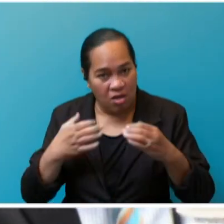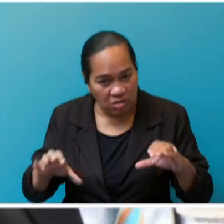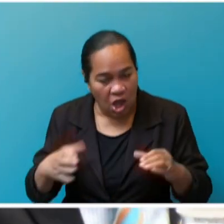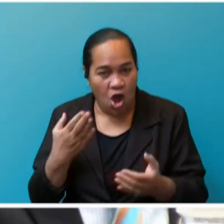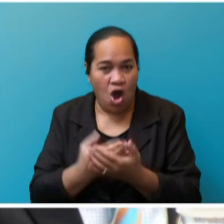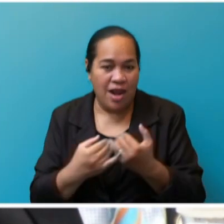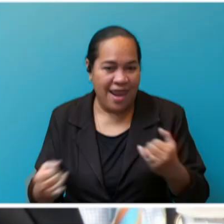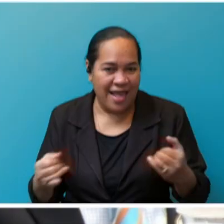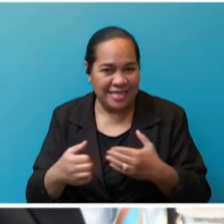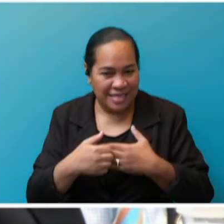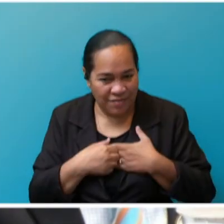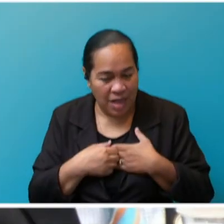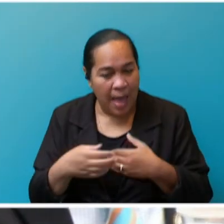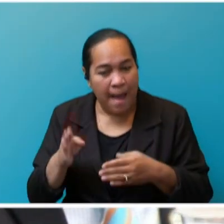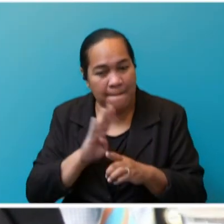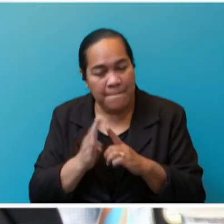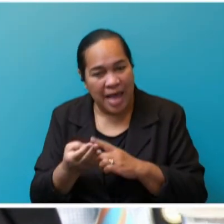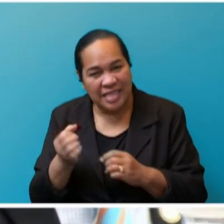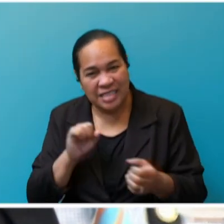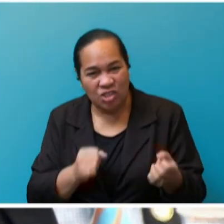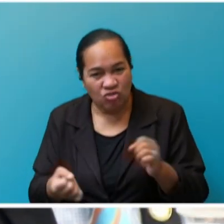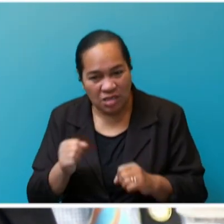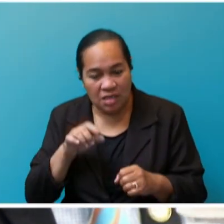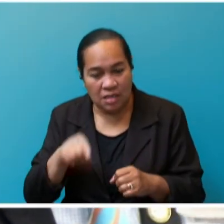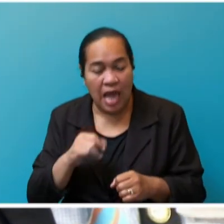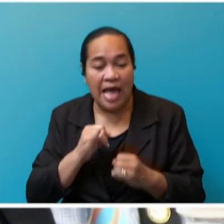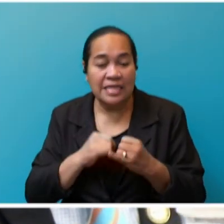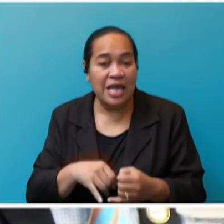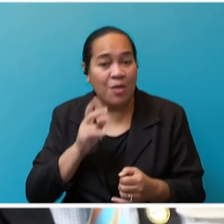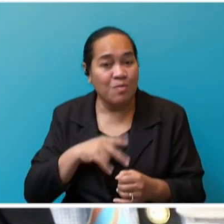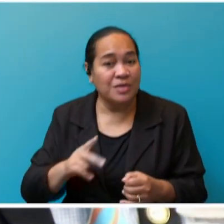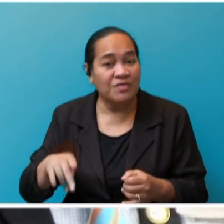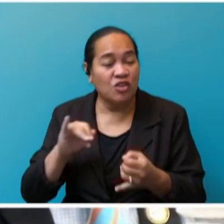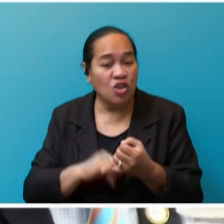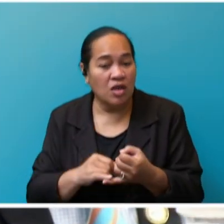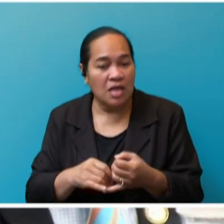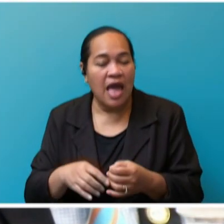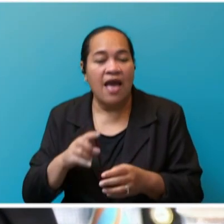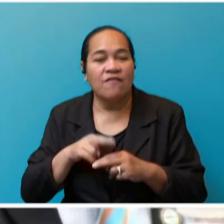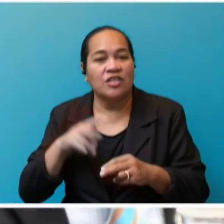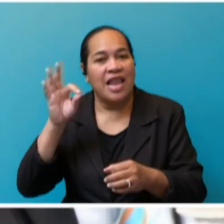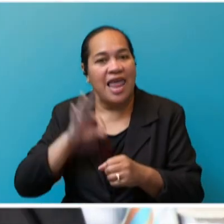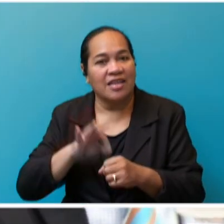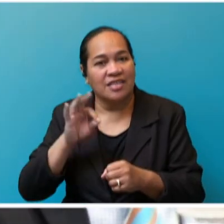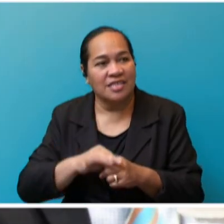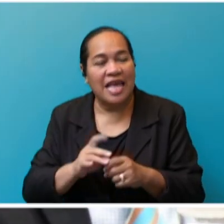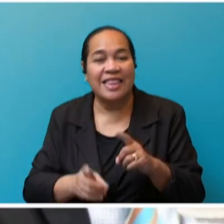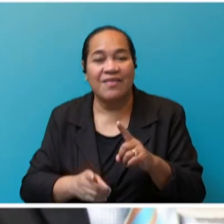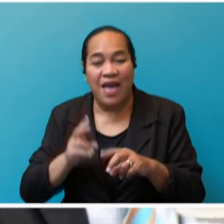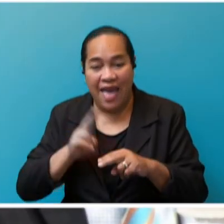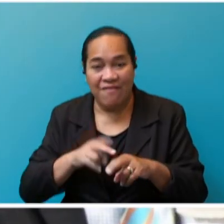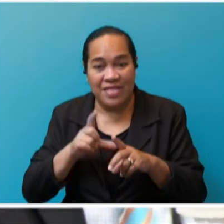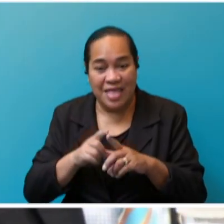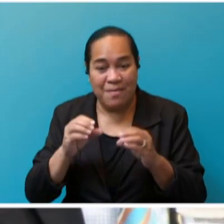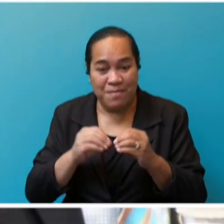Commission, Biosecurity Authority of Fiji, South Pacific Stock Exchange, Fiji Elections Office, Fiji Development Bank, Navusu